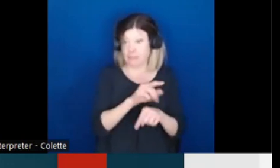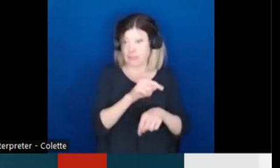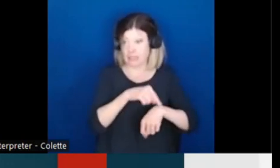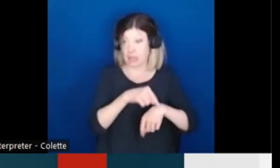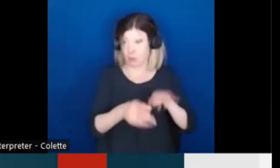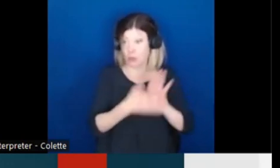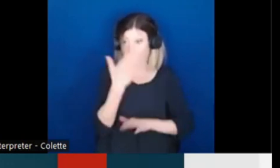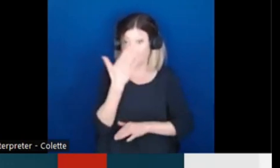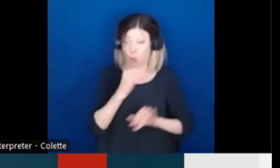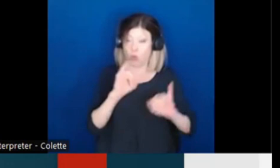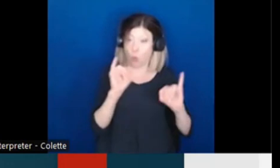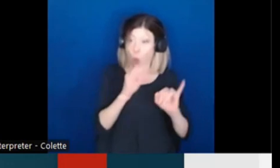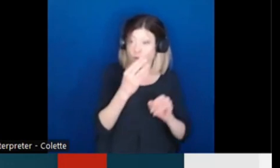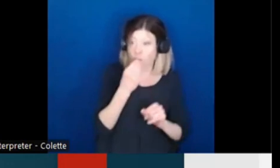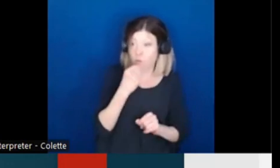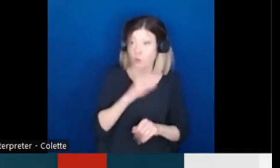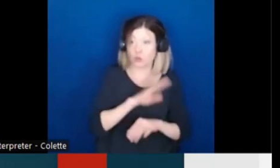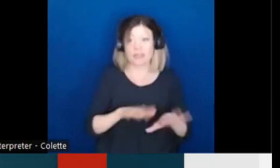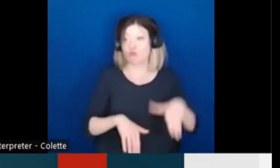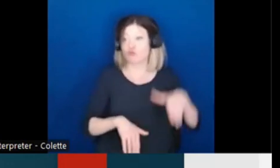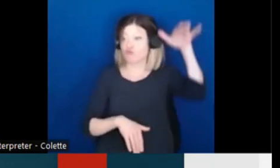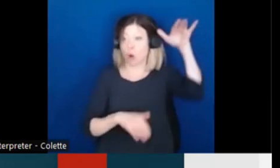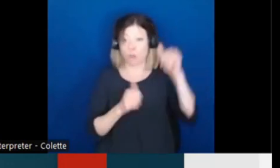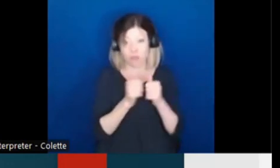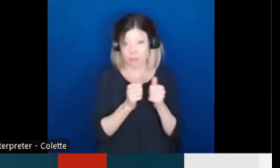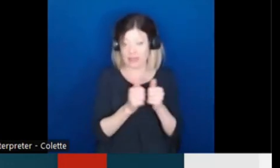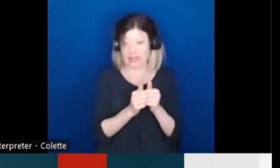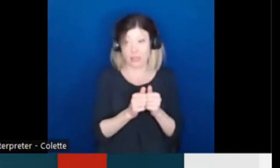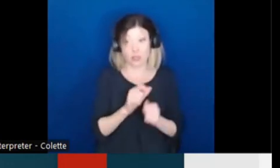she was very short. She wasn't considered attractive,